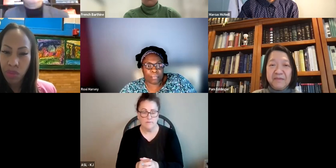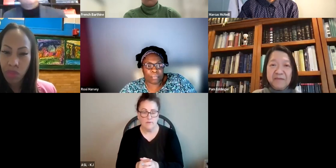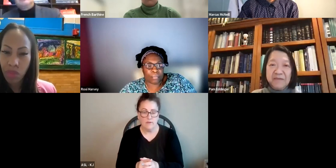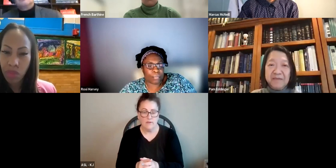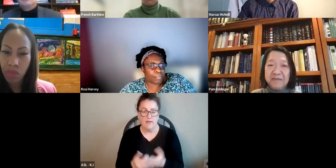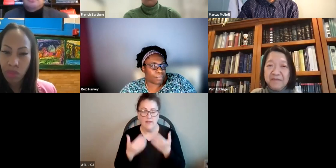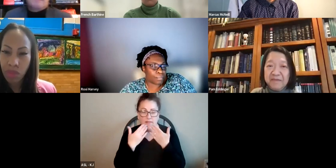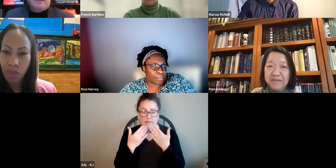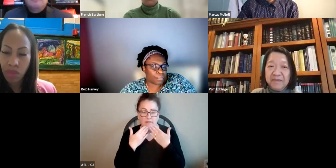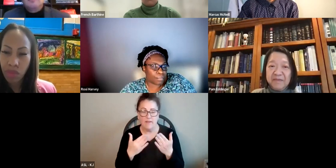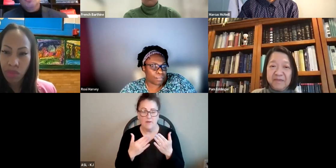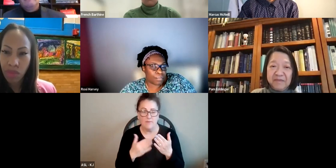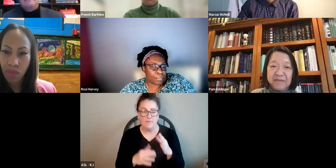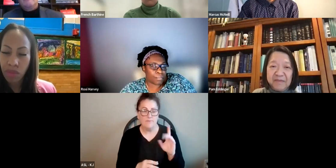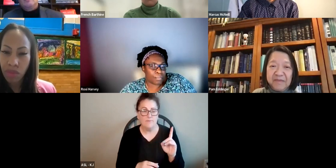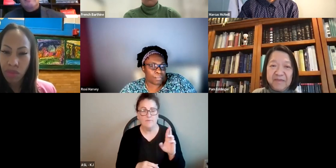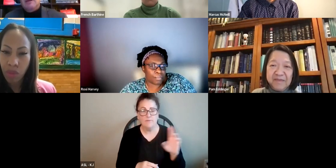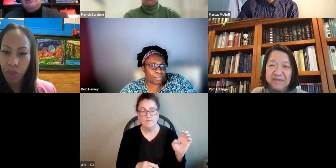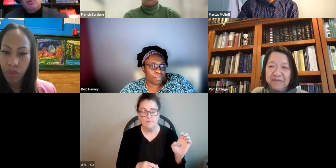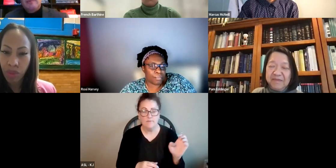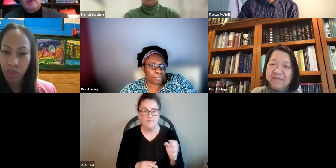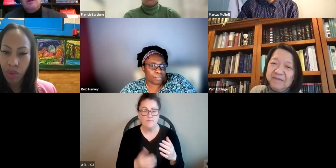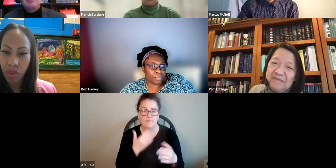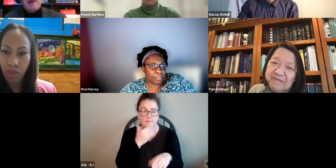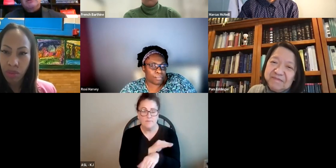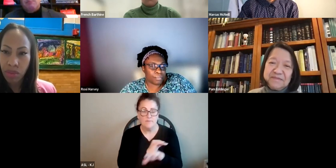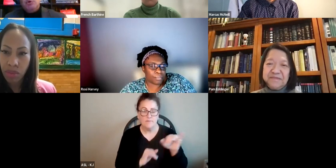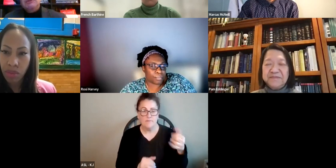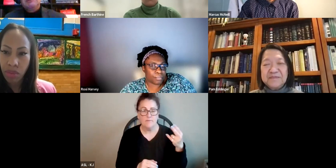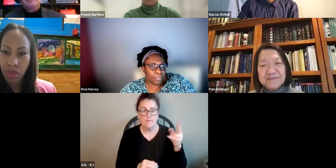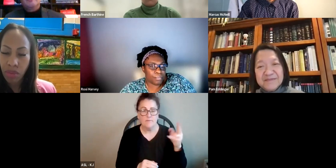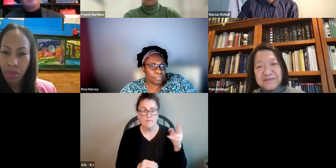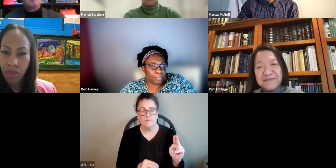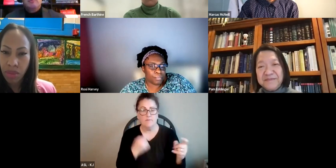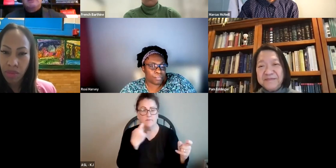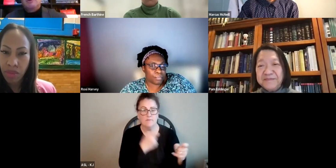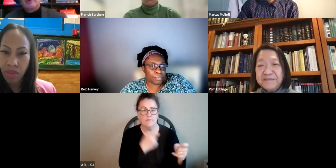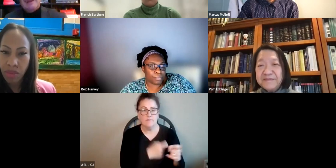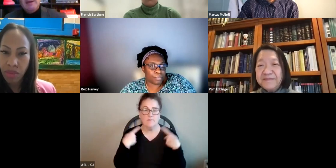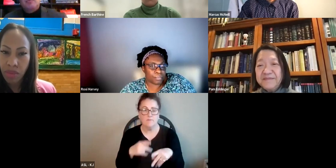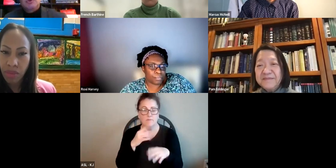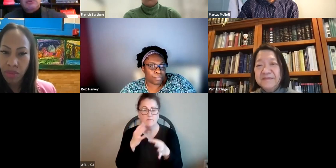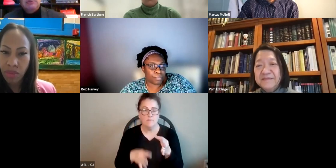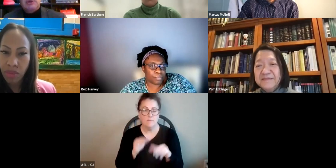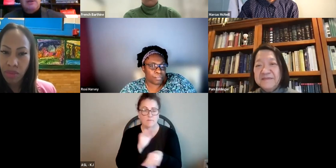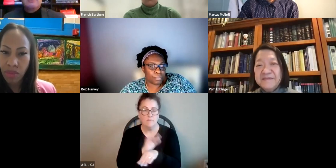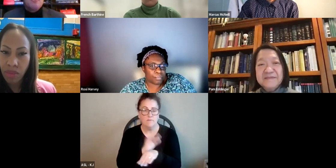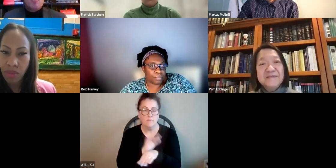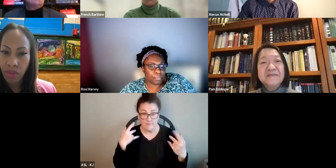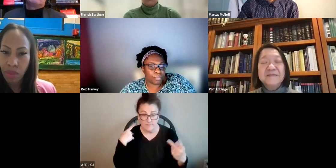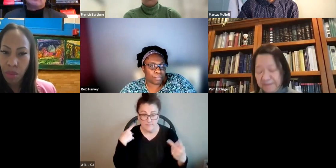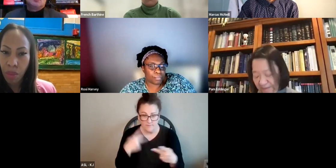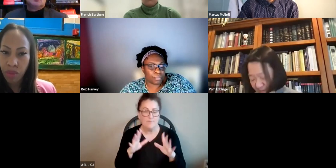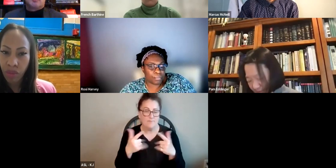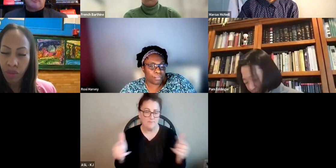Thank you very much, Dr. Ettinger. Good evening, everyone. My name is Juan Bernal, Spanish and Portuguese interpreter. I will be interpreting in Portuguese tonight.